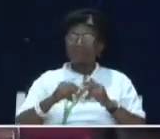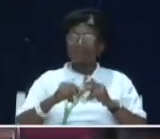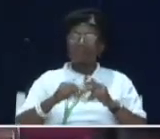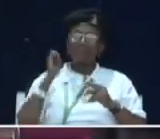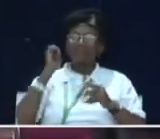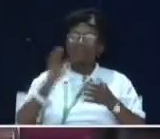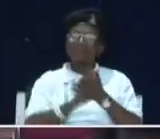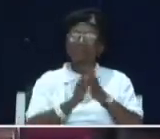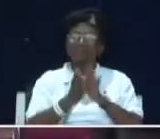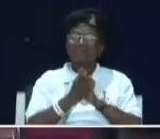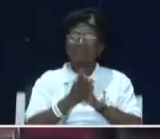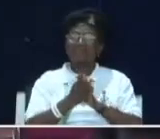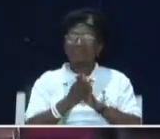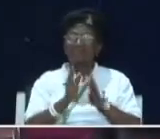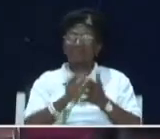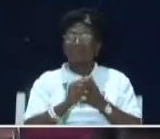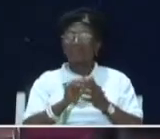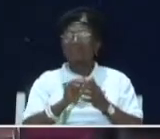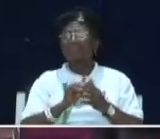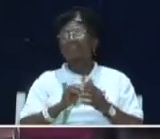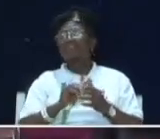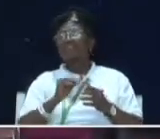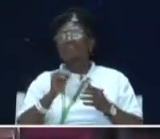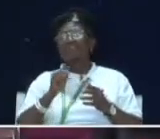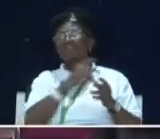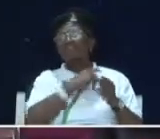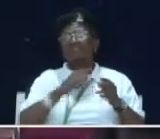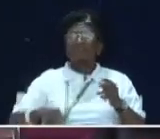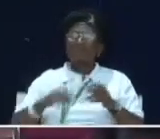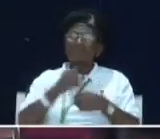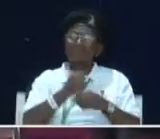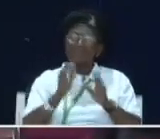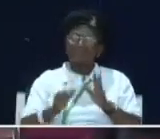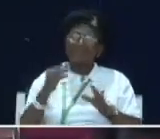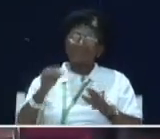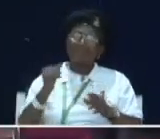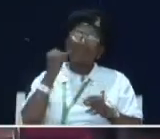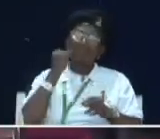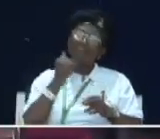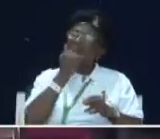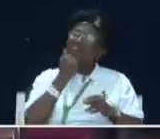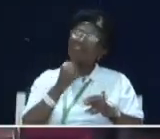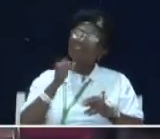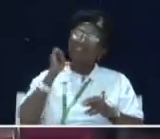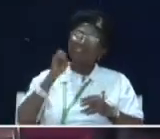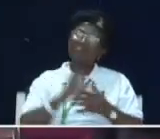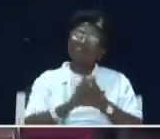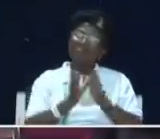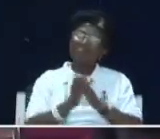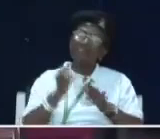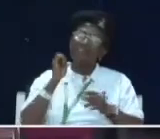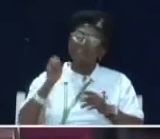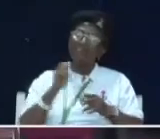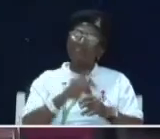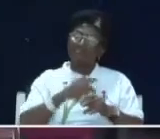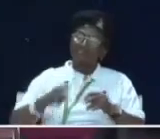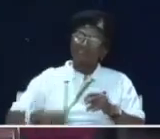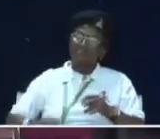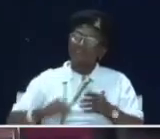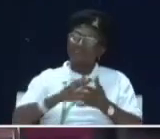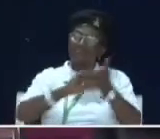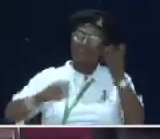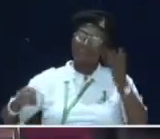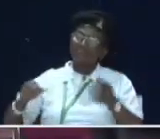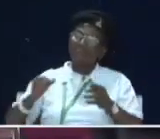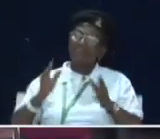He became the kingmaker of Israel. He became the king remover